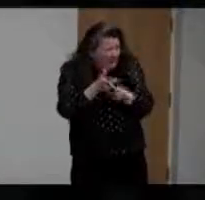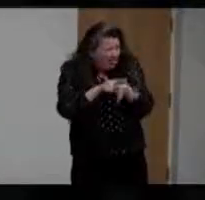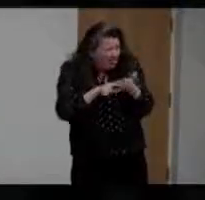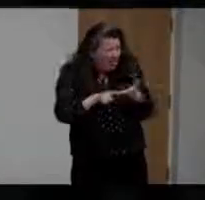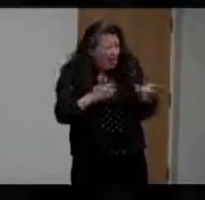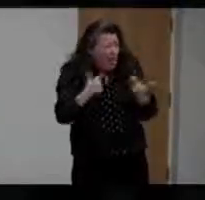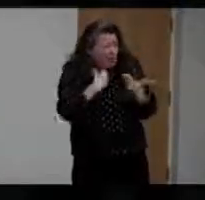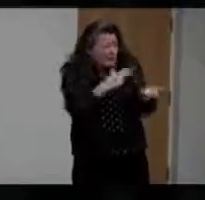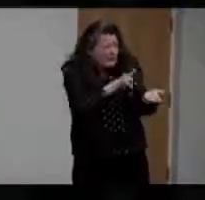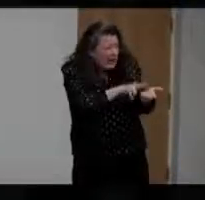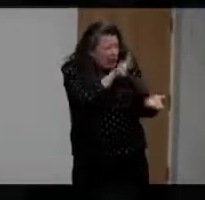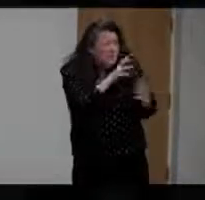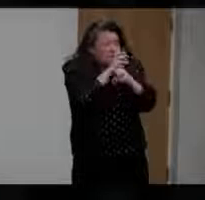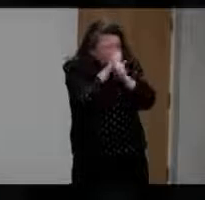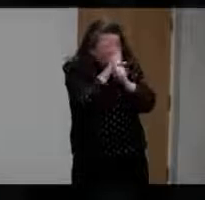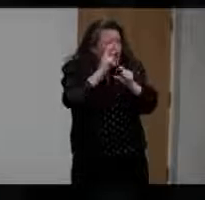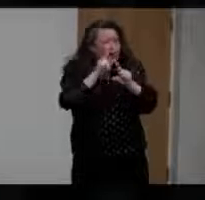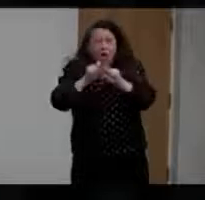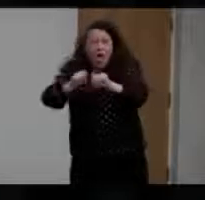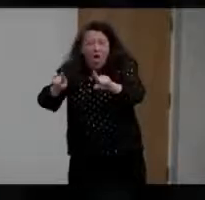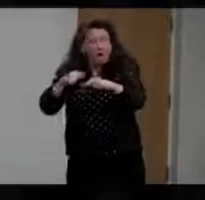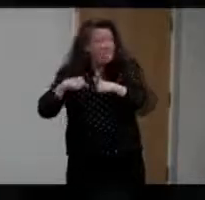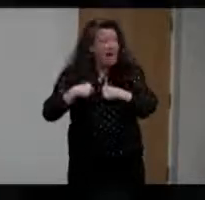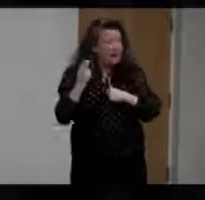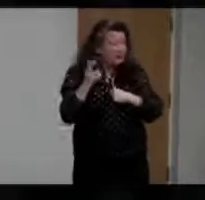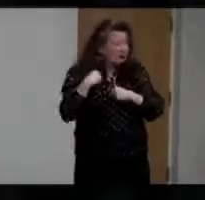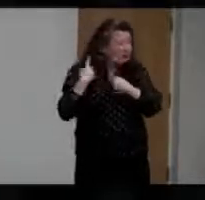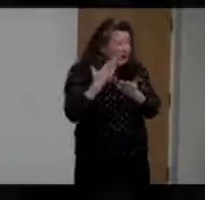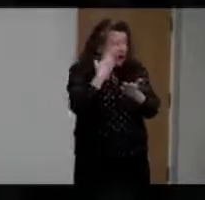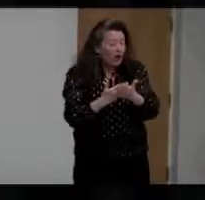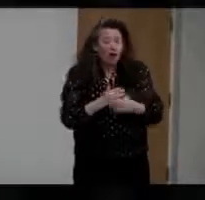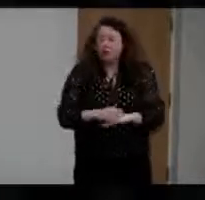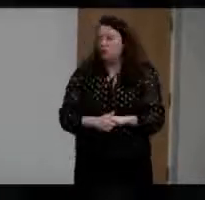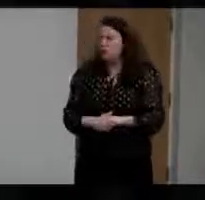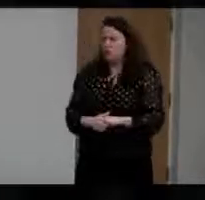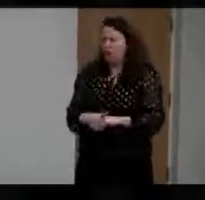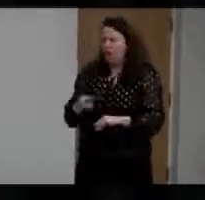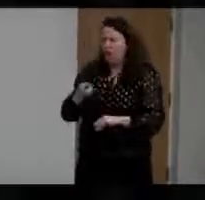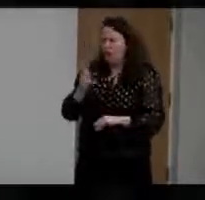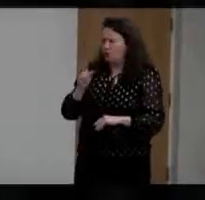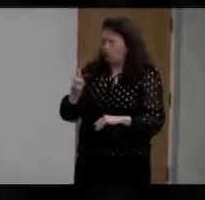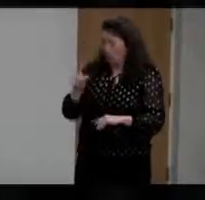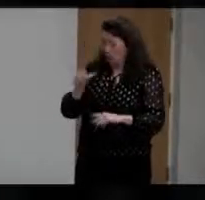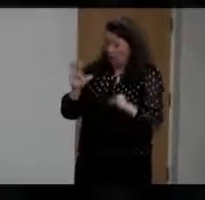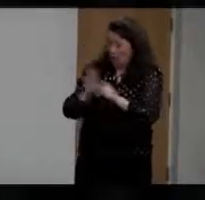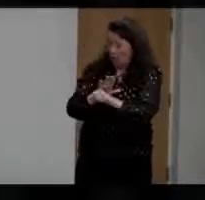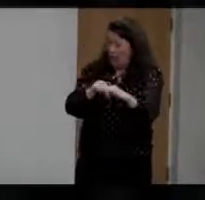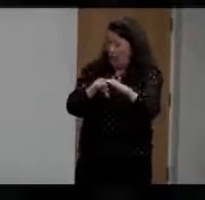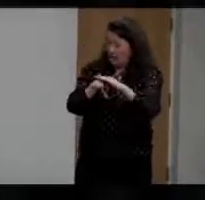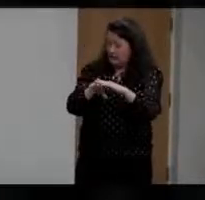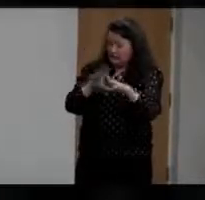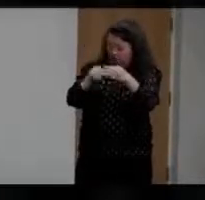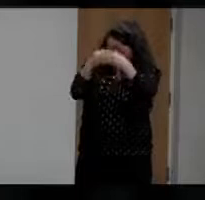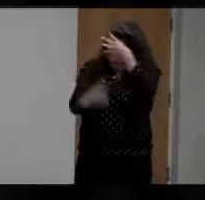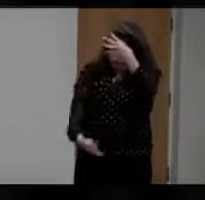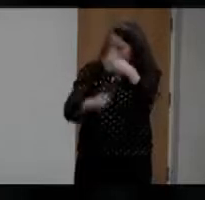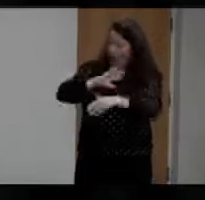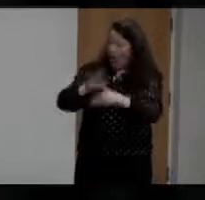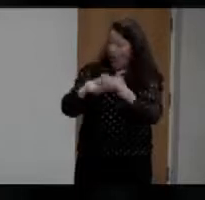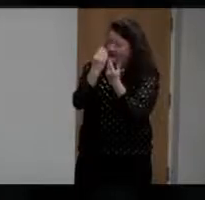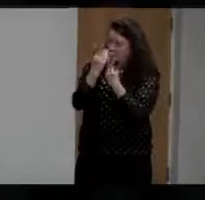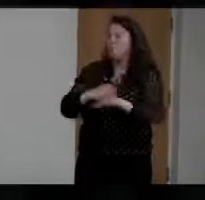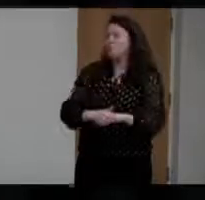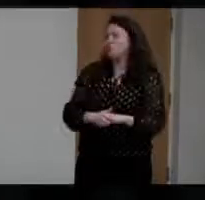monitor, I've never leaked anything before, but there's a risk of giving you access to the data. And traditional research, as